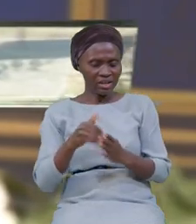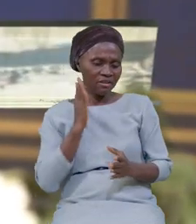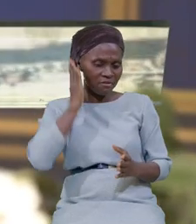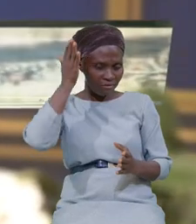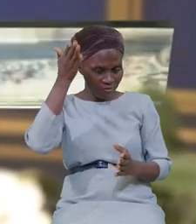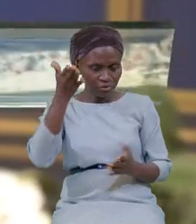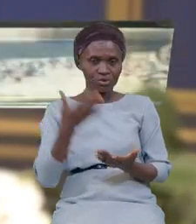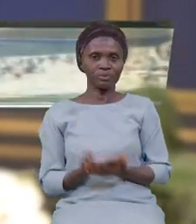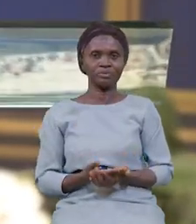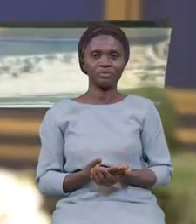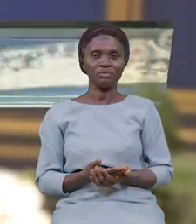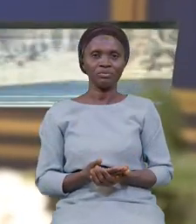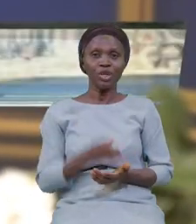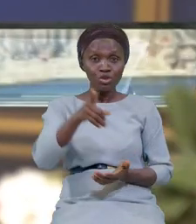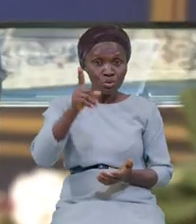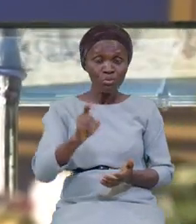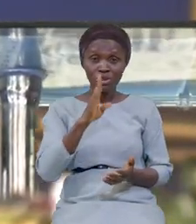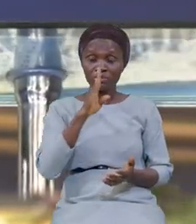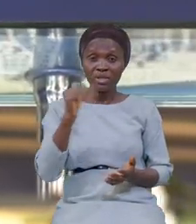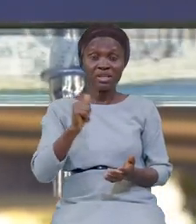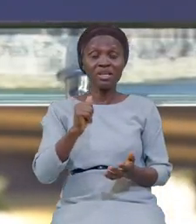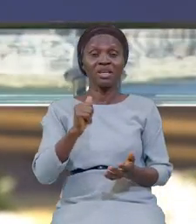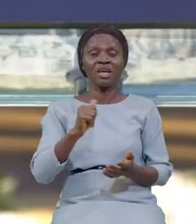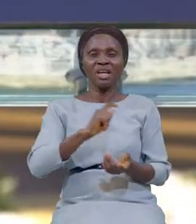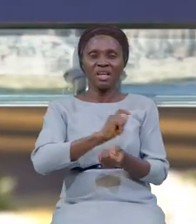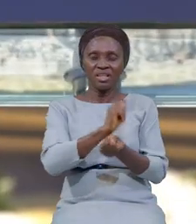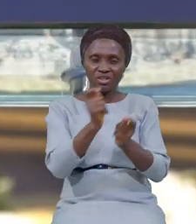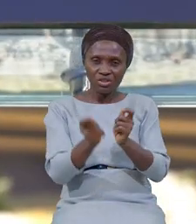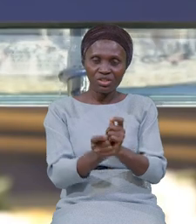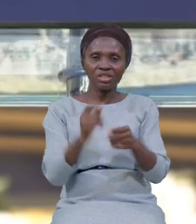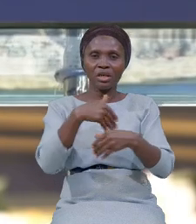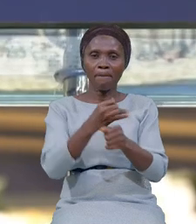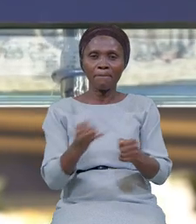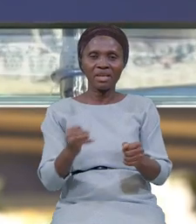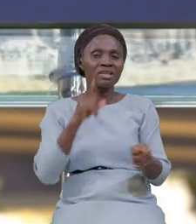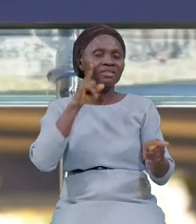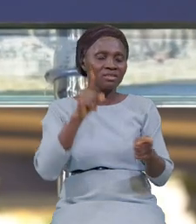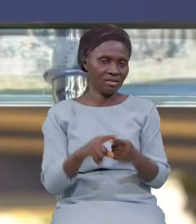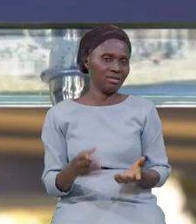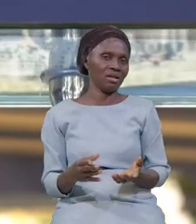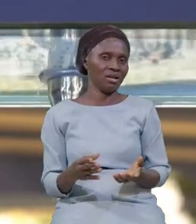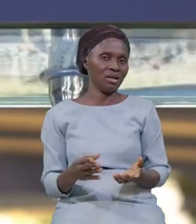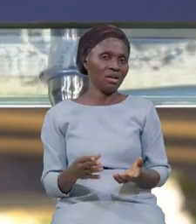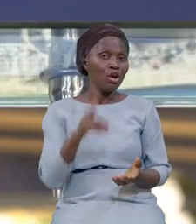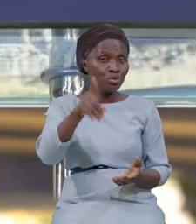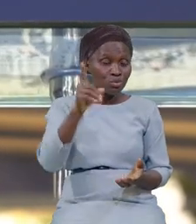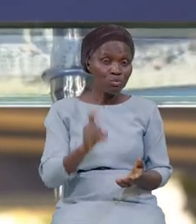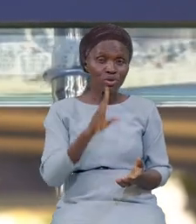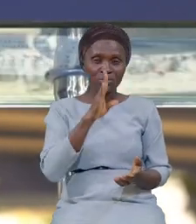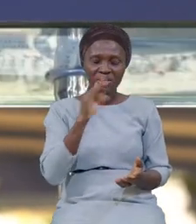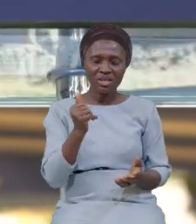change-making sister. One, single-minded shield. Two, intelligent